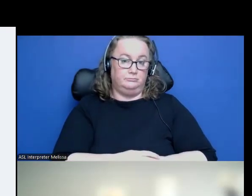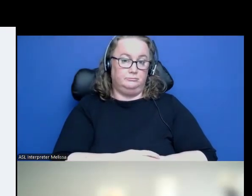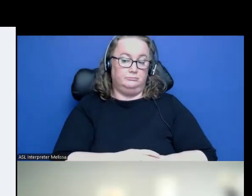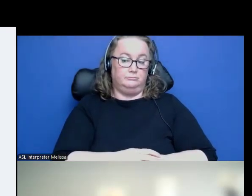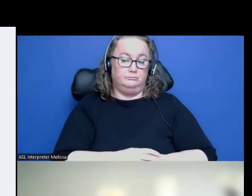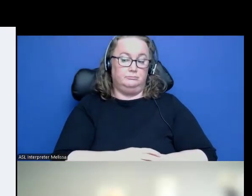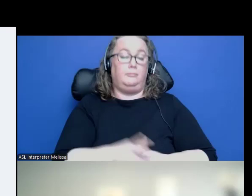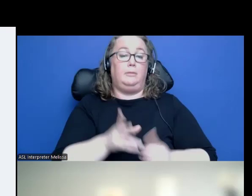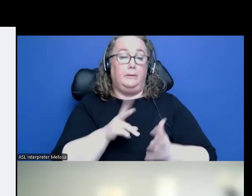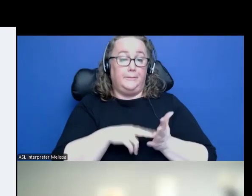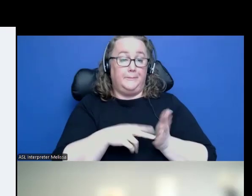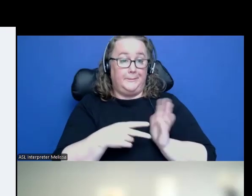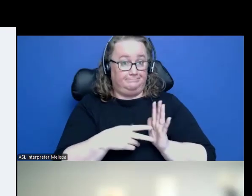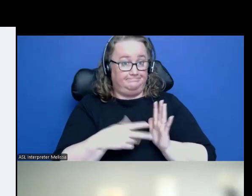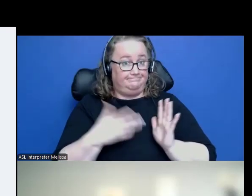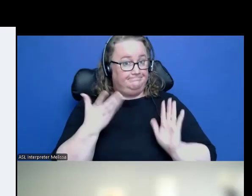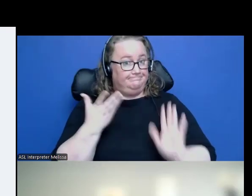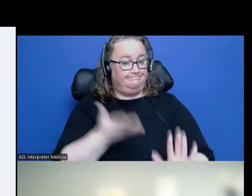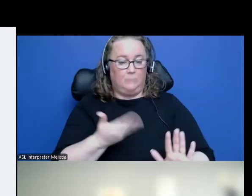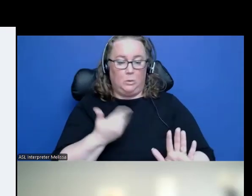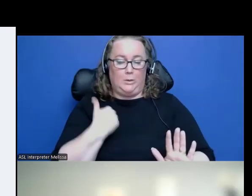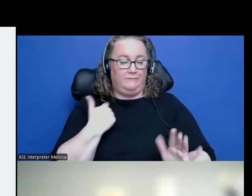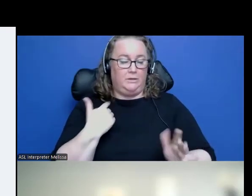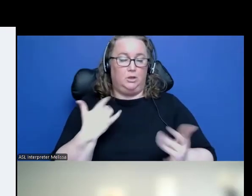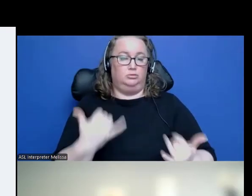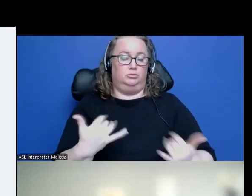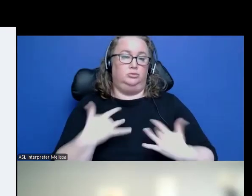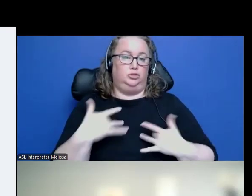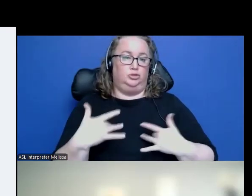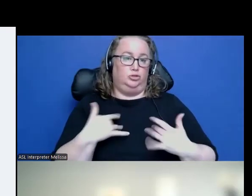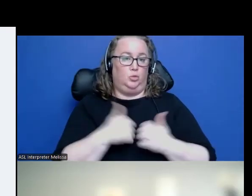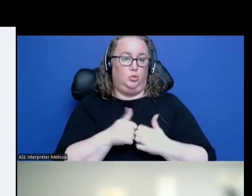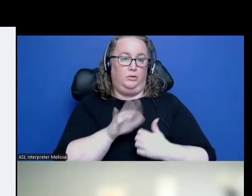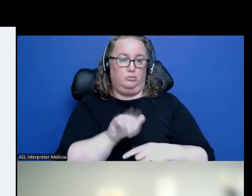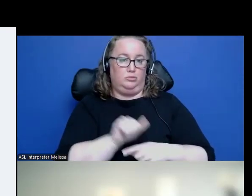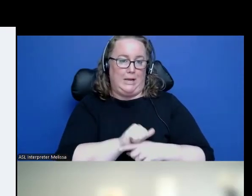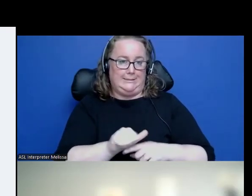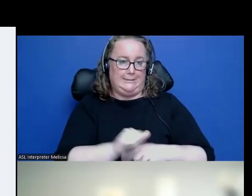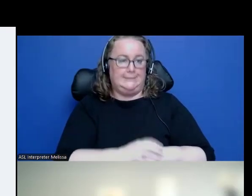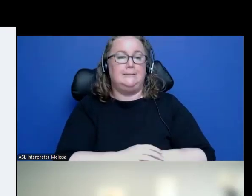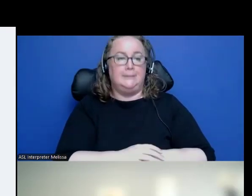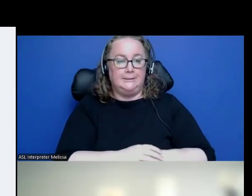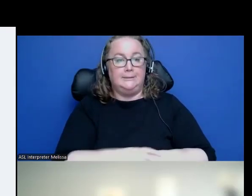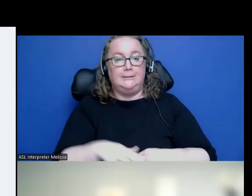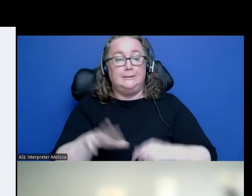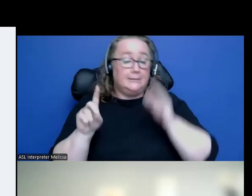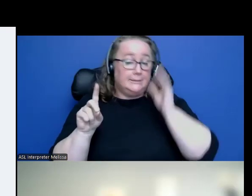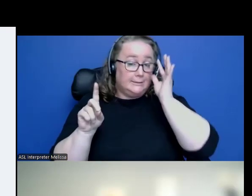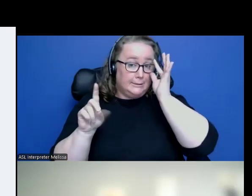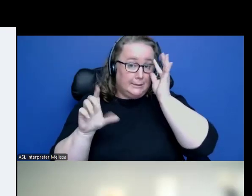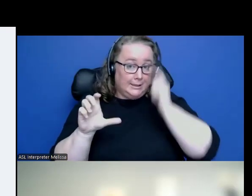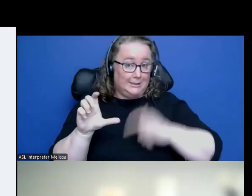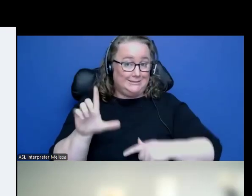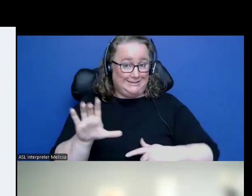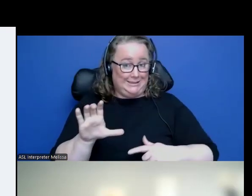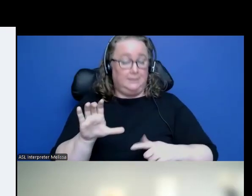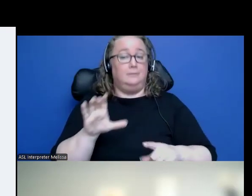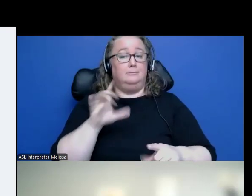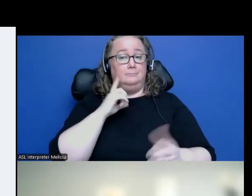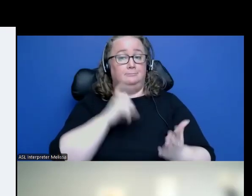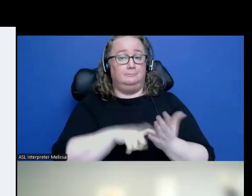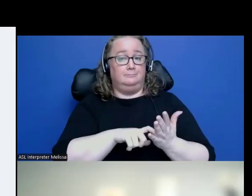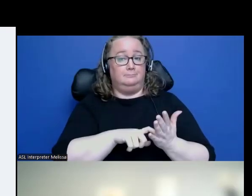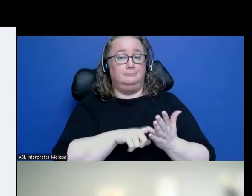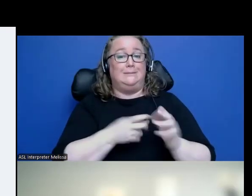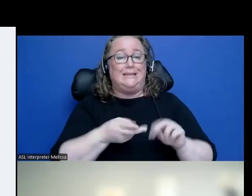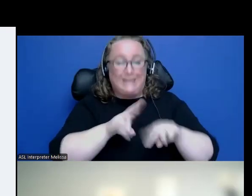indicating that there is cause for concern in current practices. DLC noted an increase in the use of